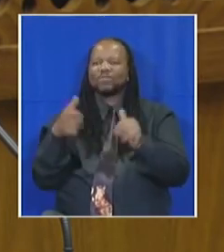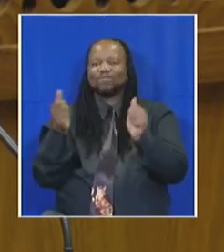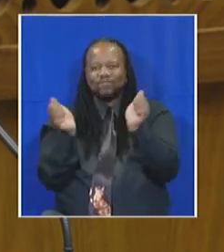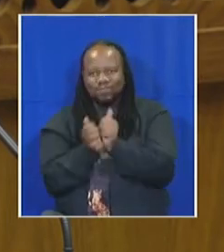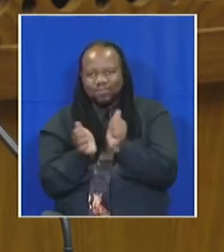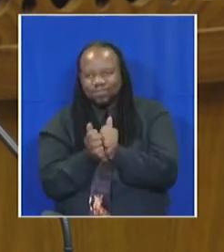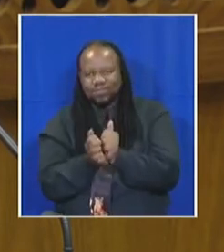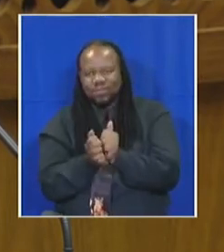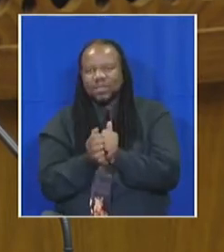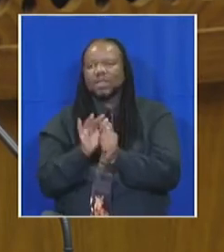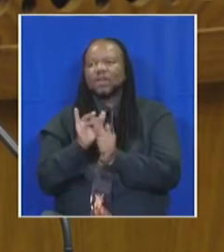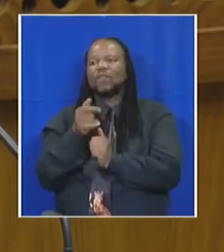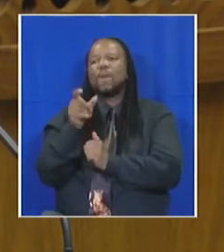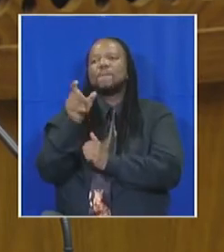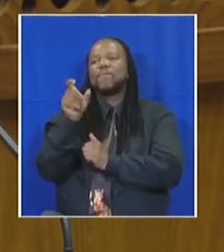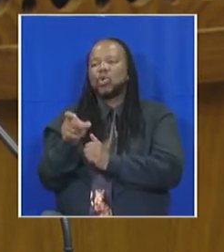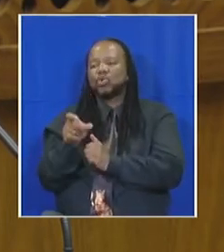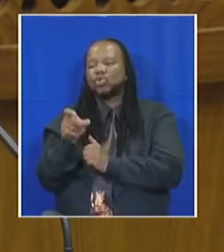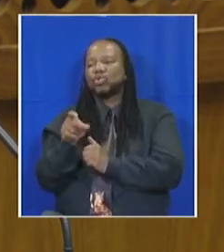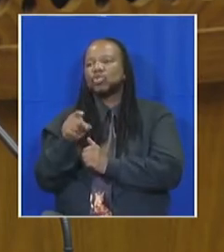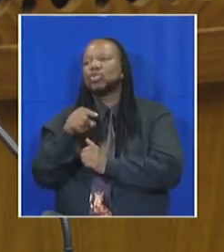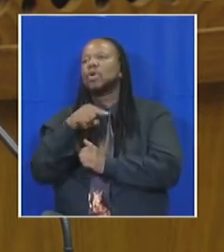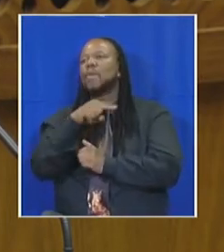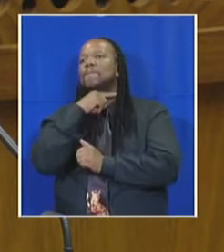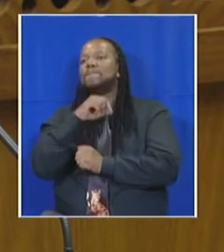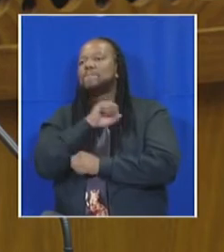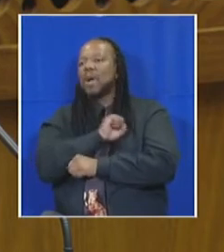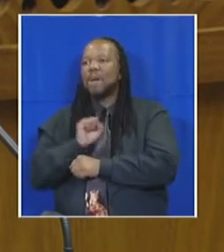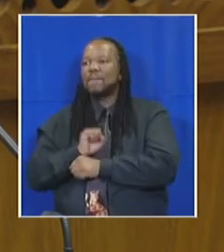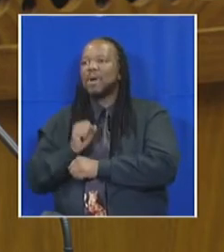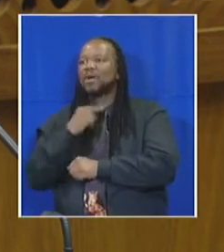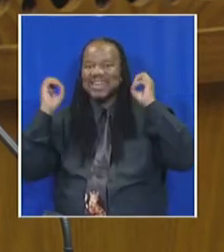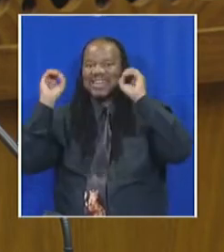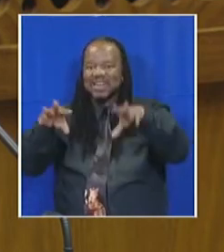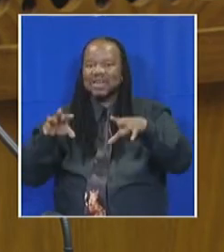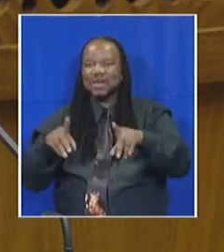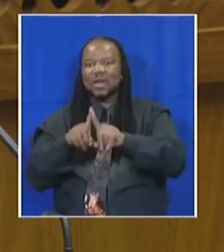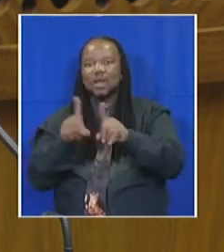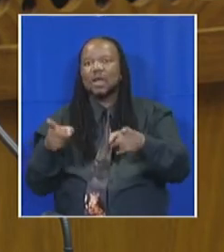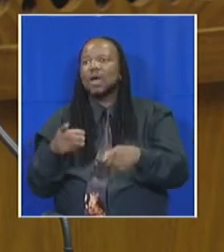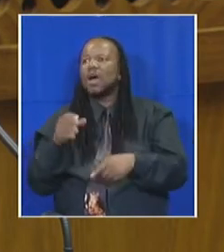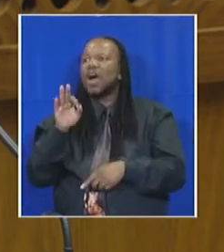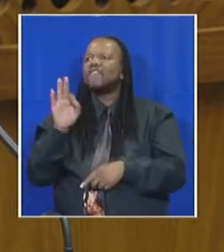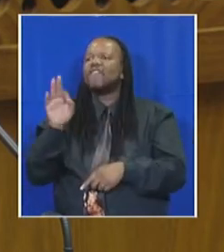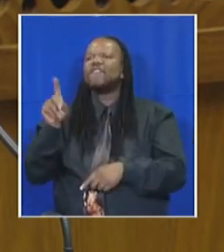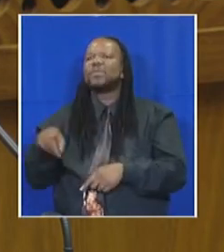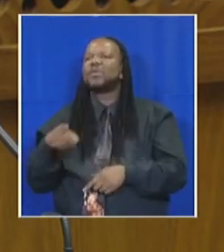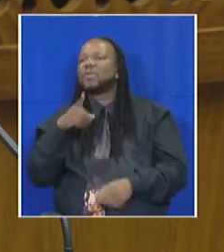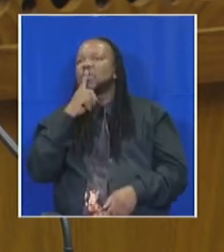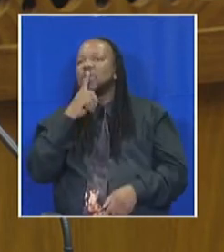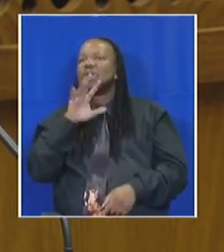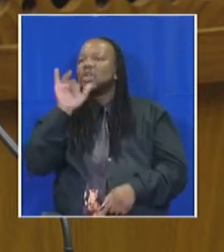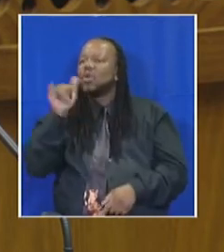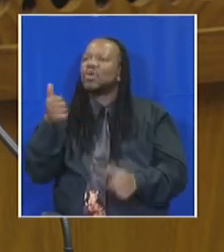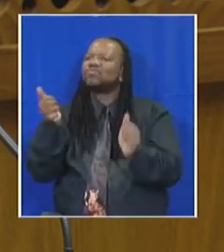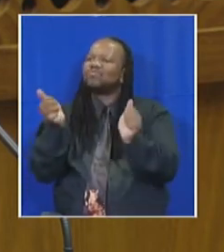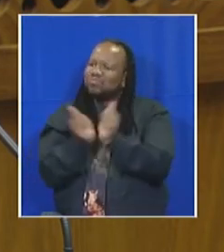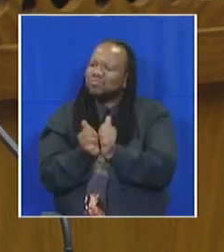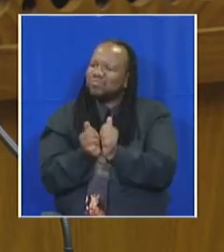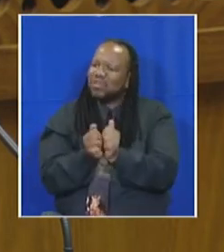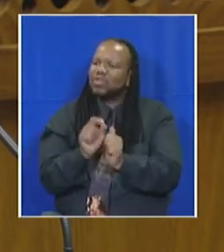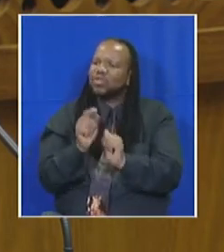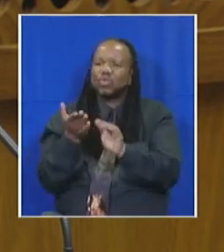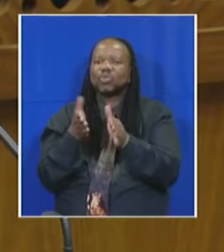murder of a farm worker by throwing him to lions. He was sentenced to life, but this was